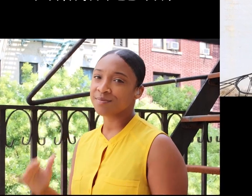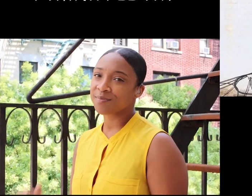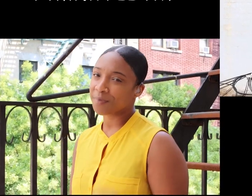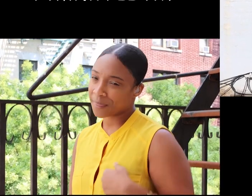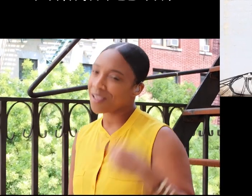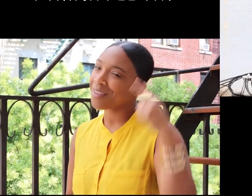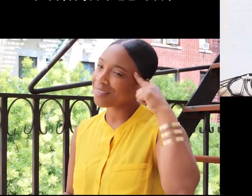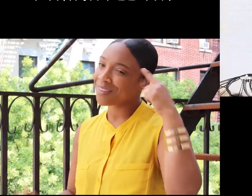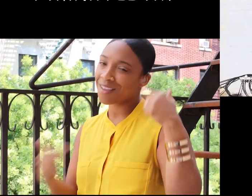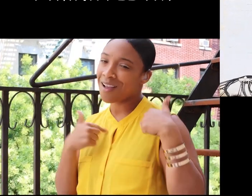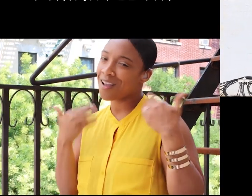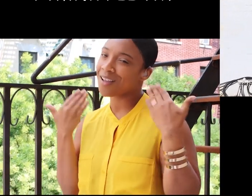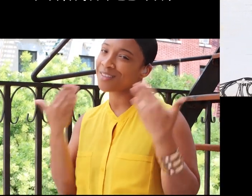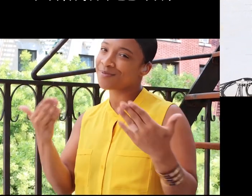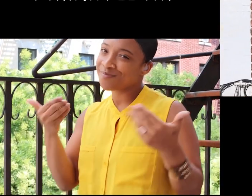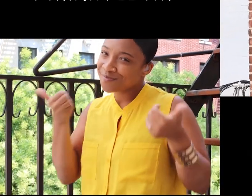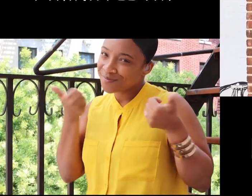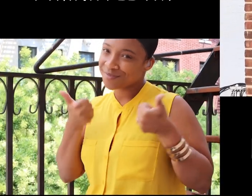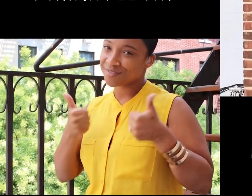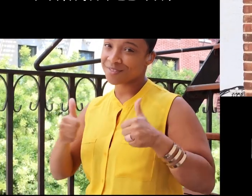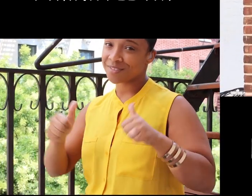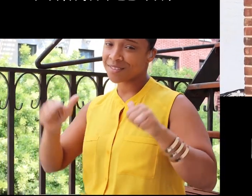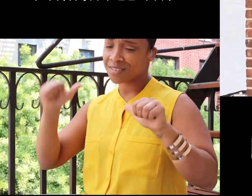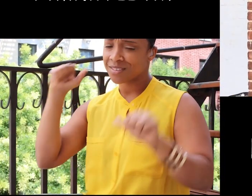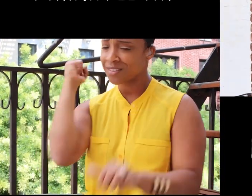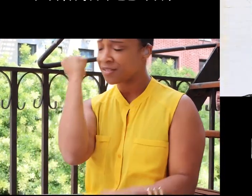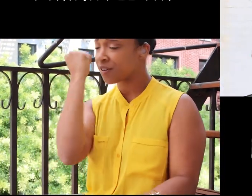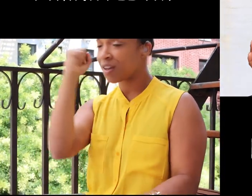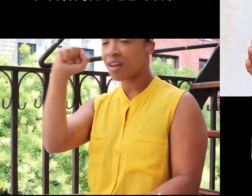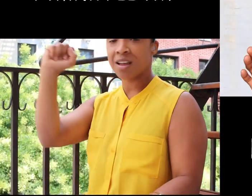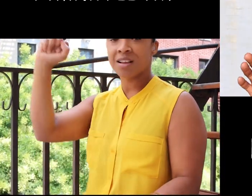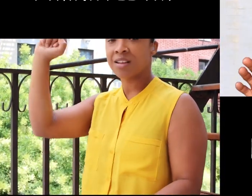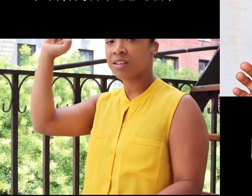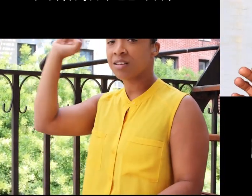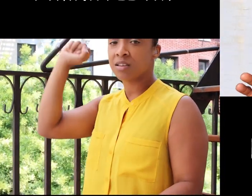I think I'll try